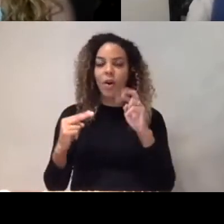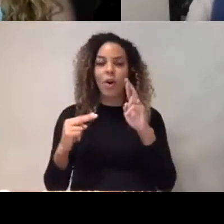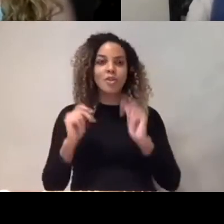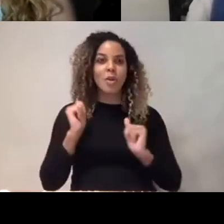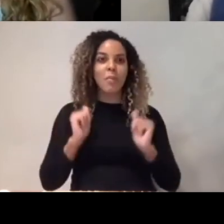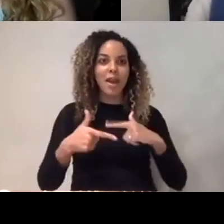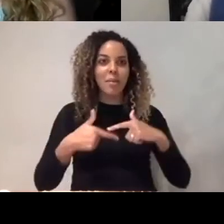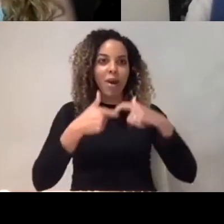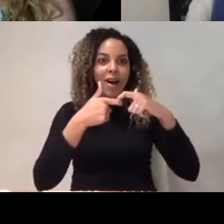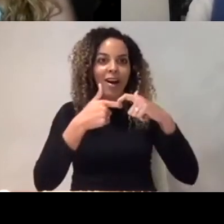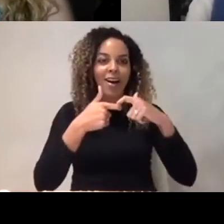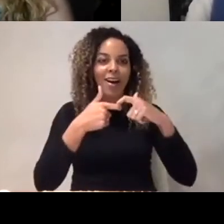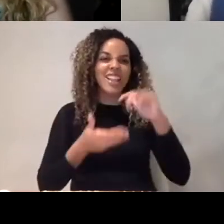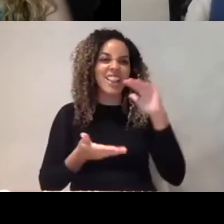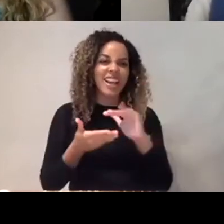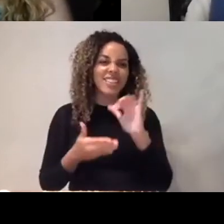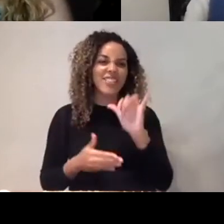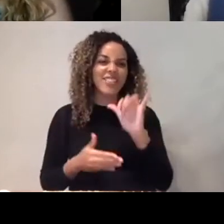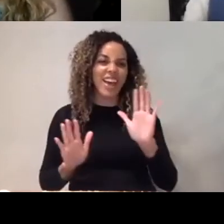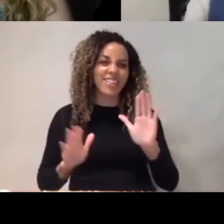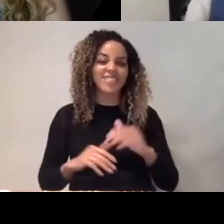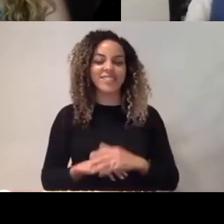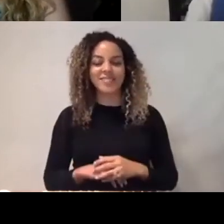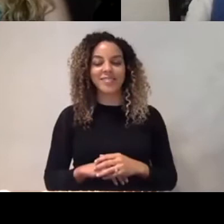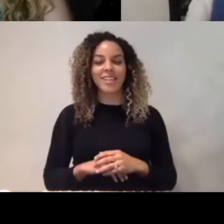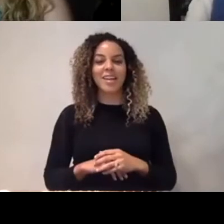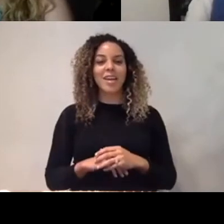But we're really